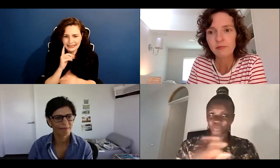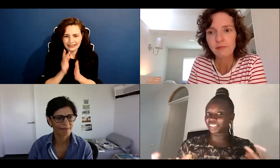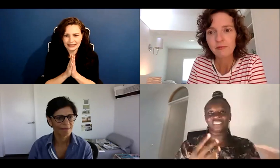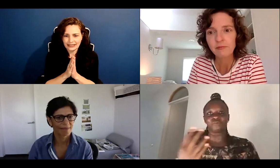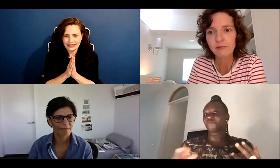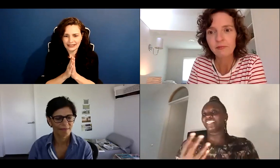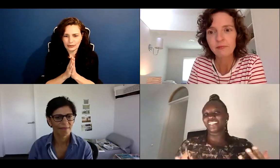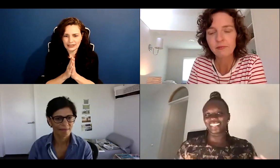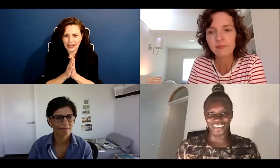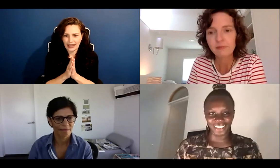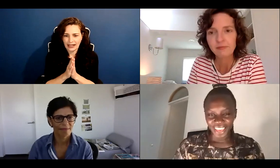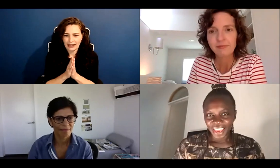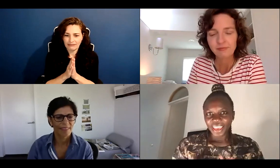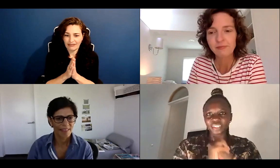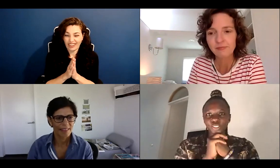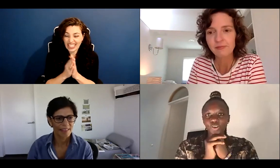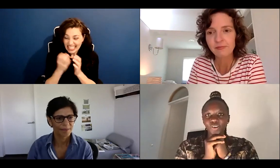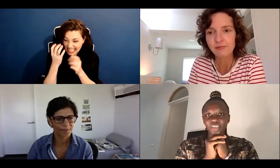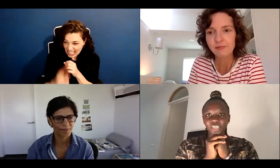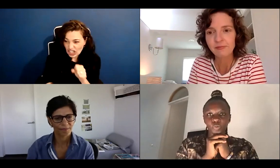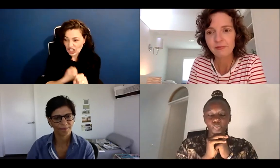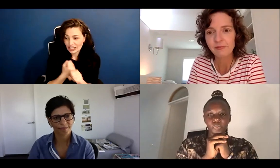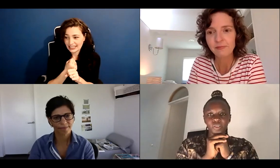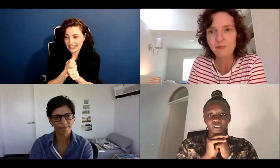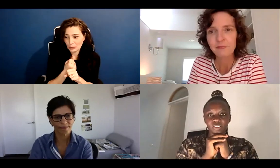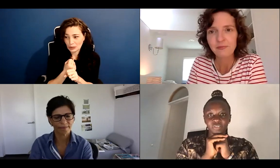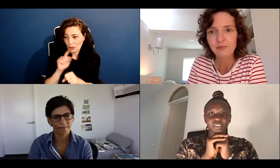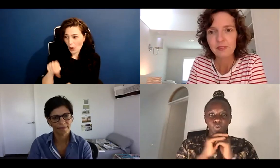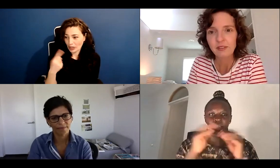for four years, it was just Meena and I. And so, you know,